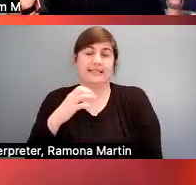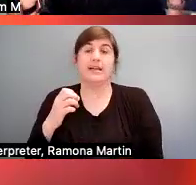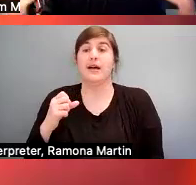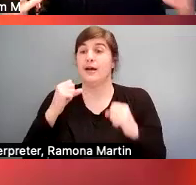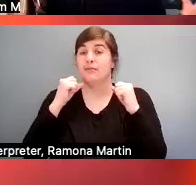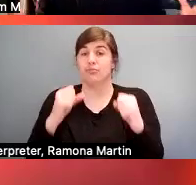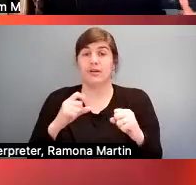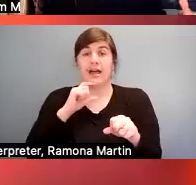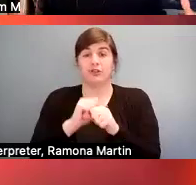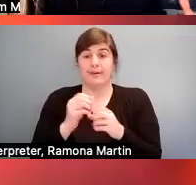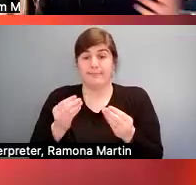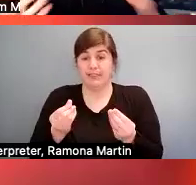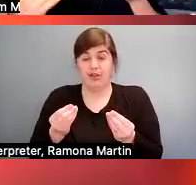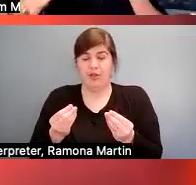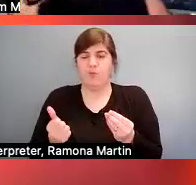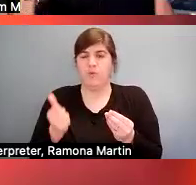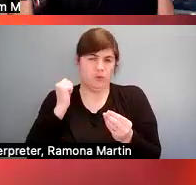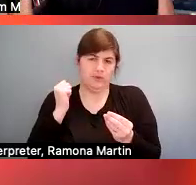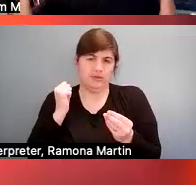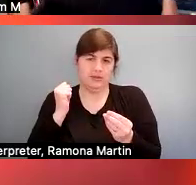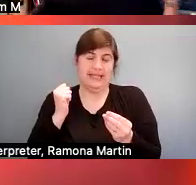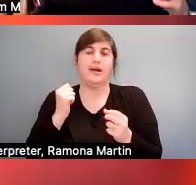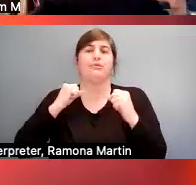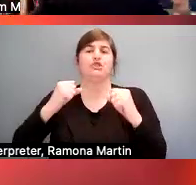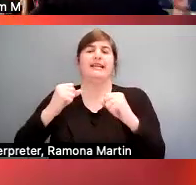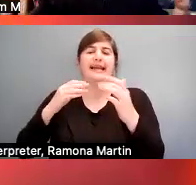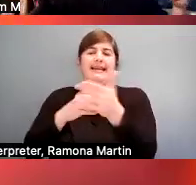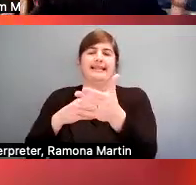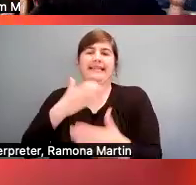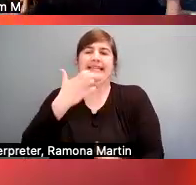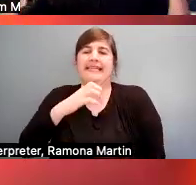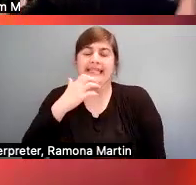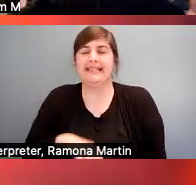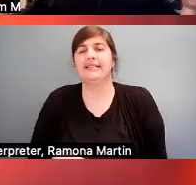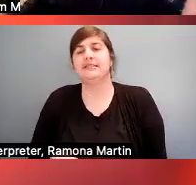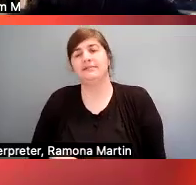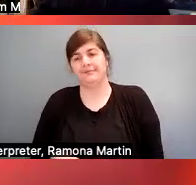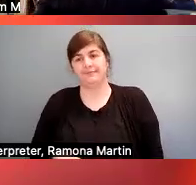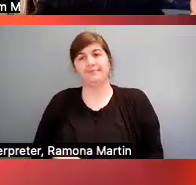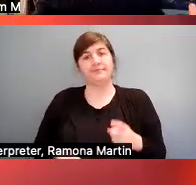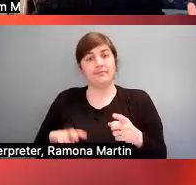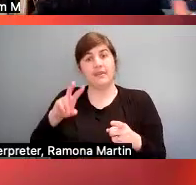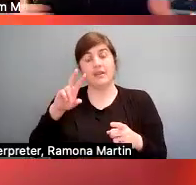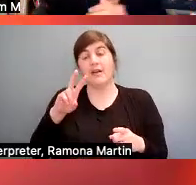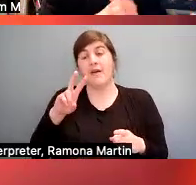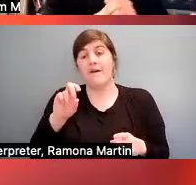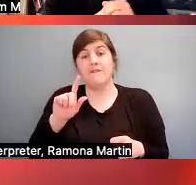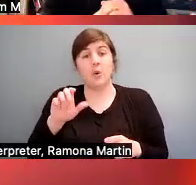protection from the actual material itself. So these Right. folks who go and do like this extreme volcano